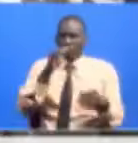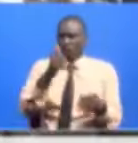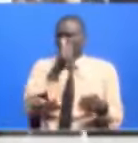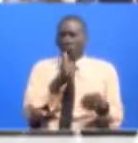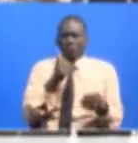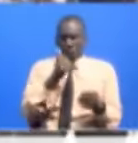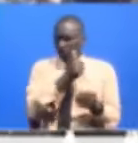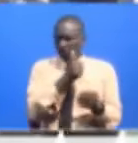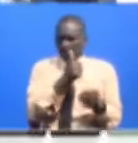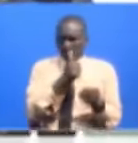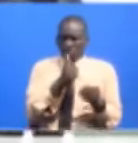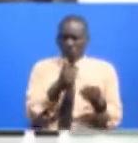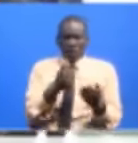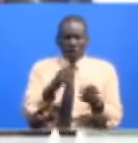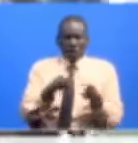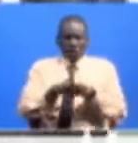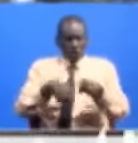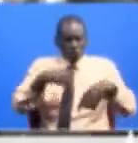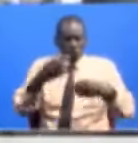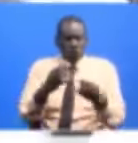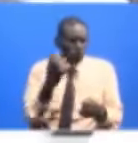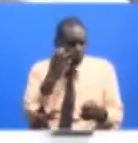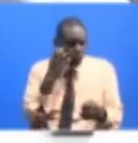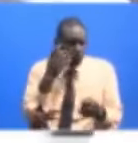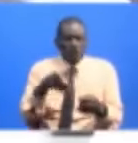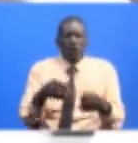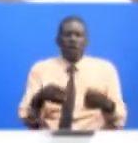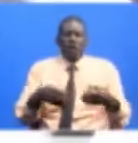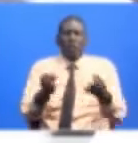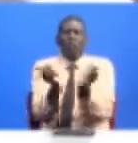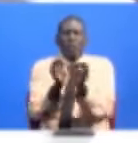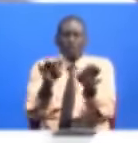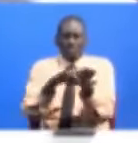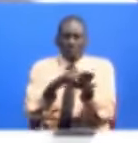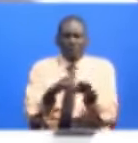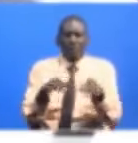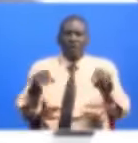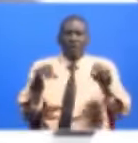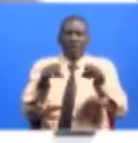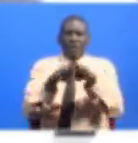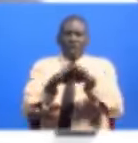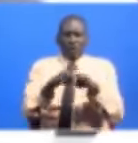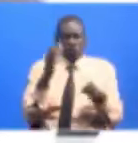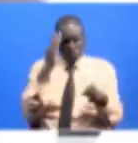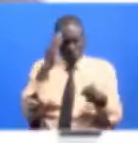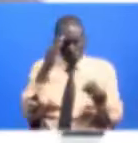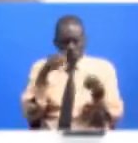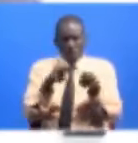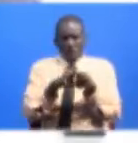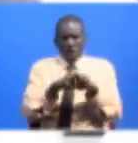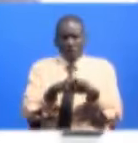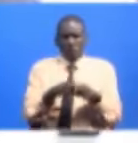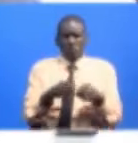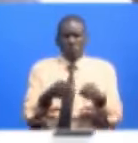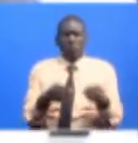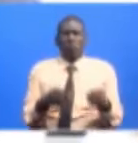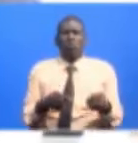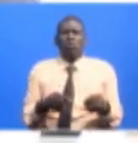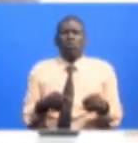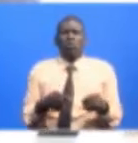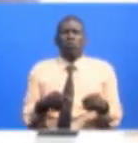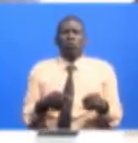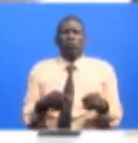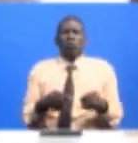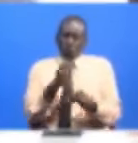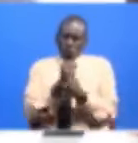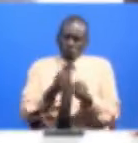space as they continue to mourn their loved one. Even as, you know, we go into the news, we go to it